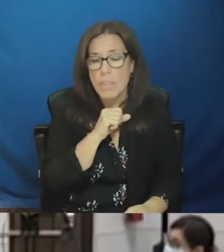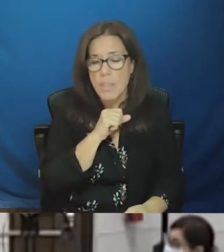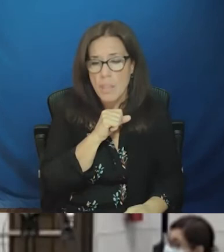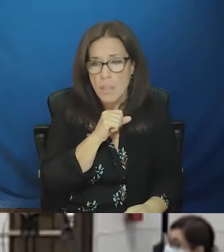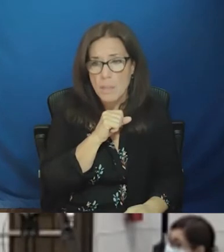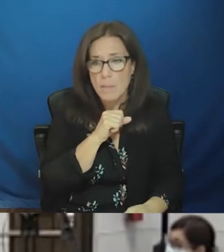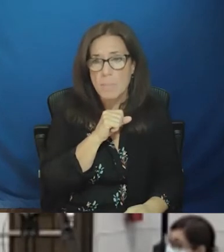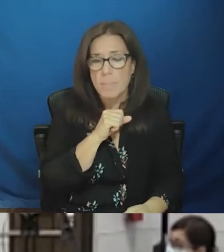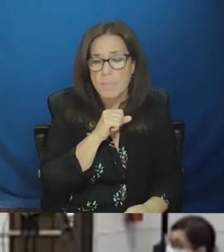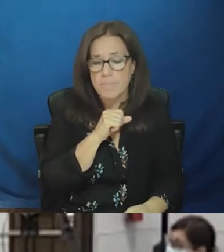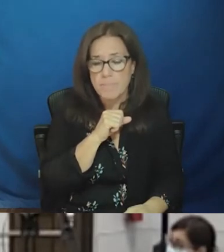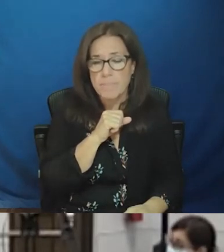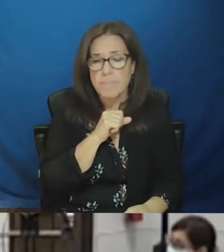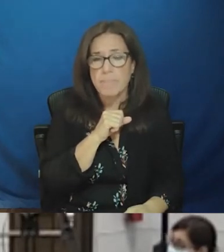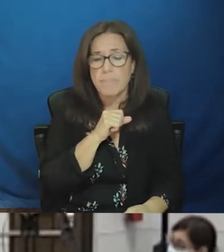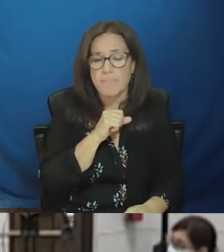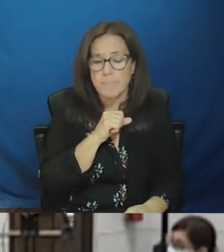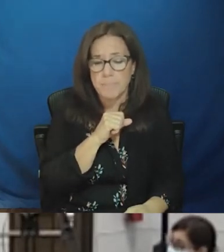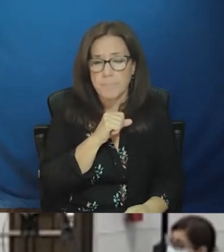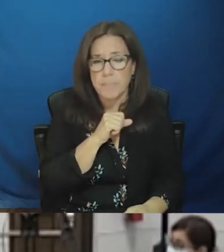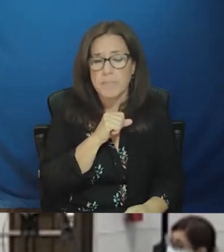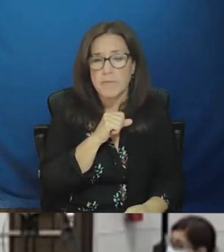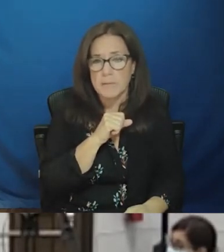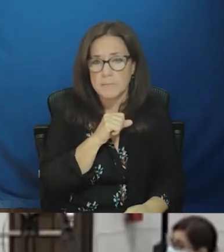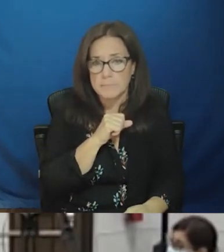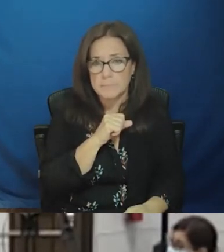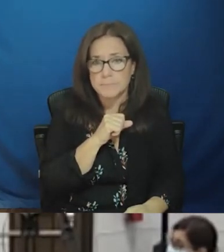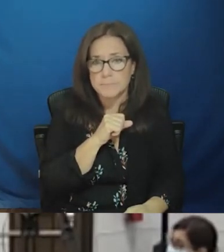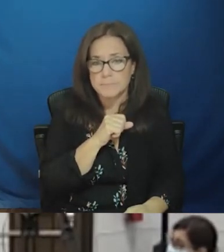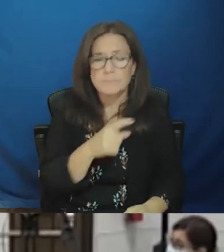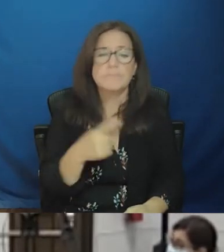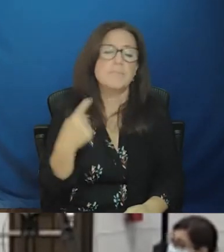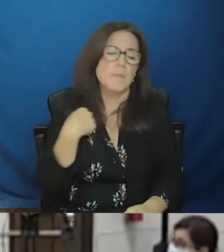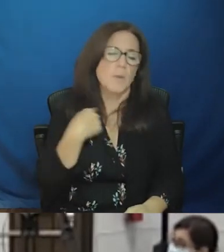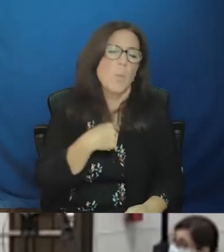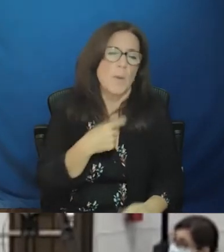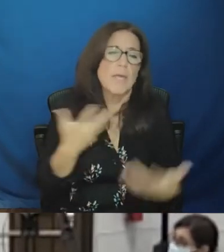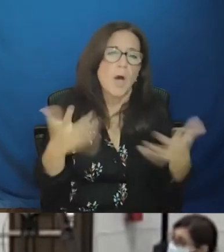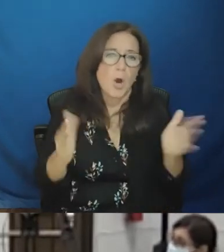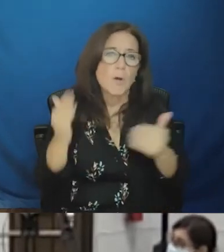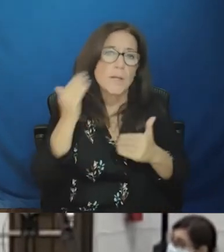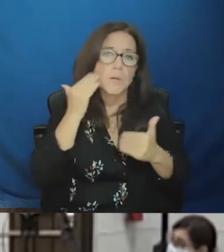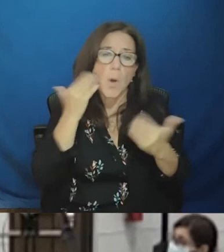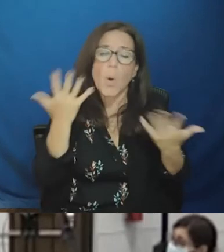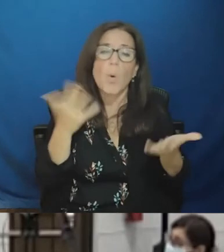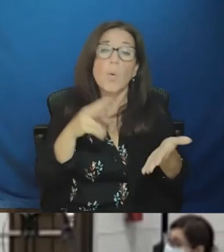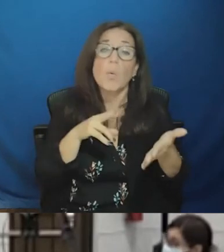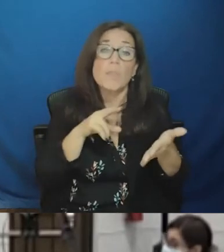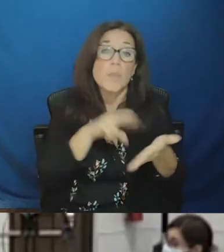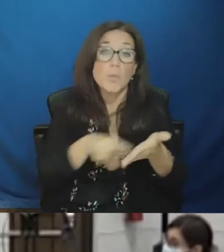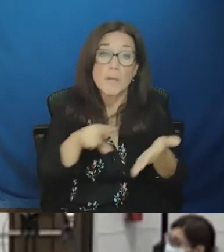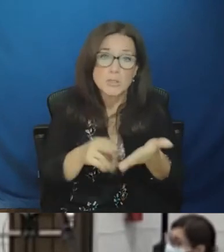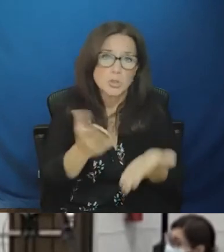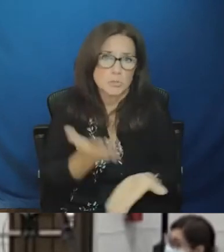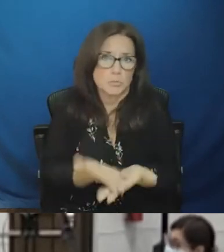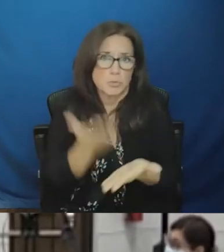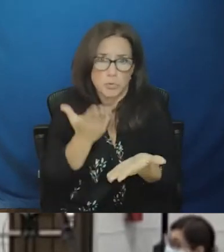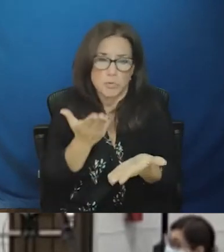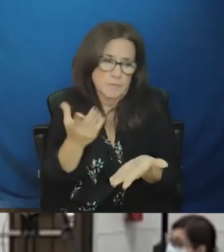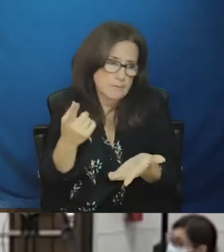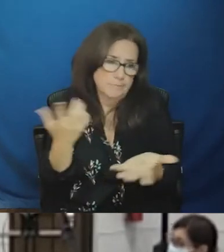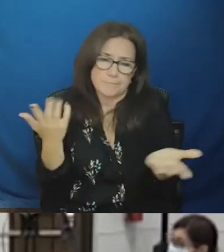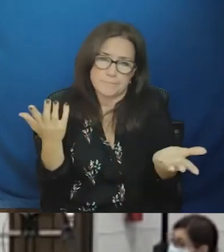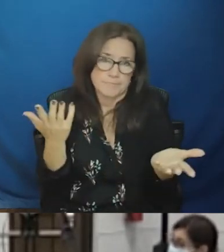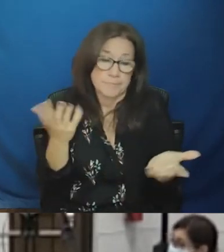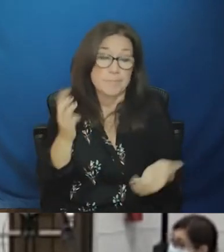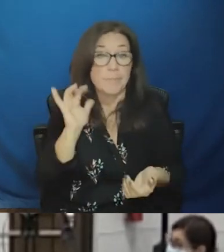we know what the research shows and has shown for 40 years, and that's that those who do